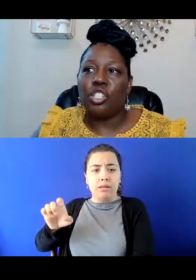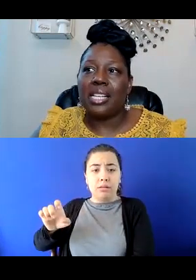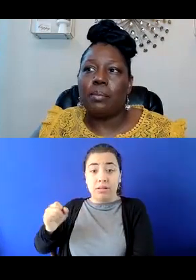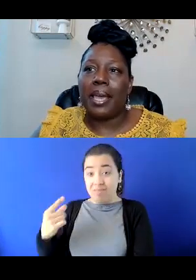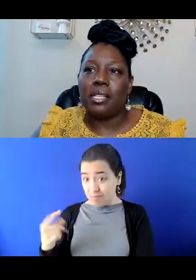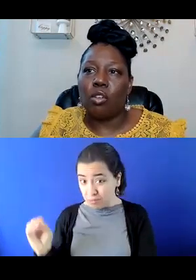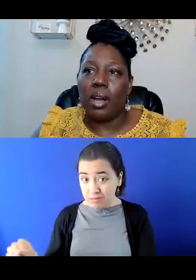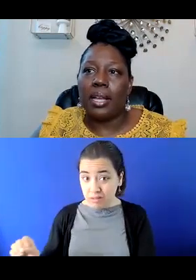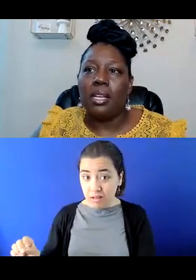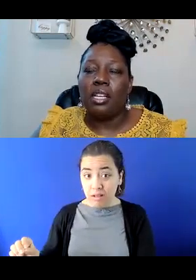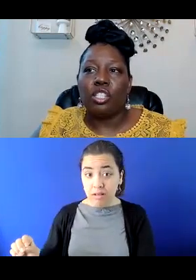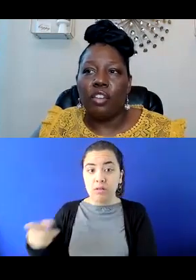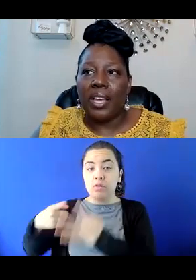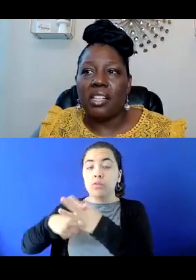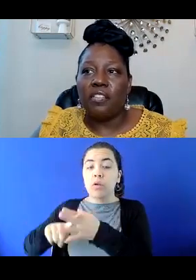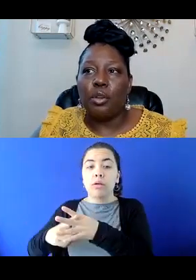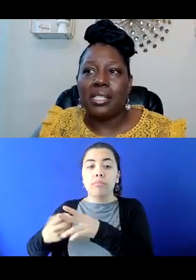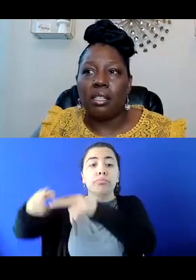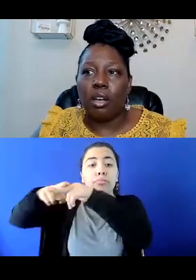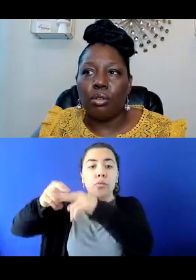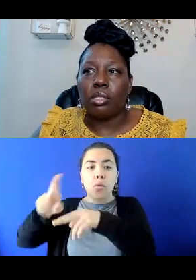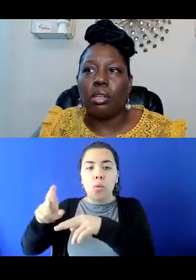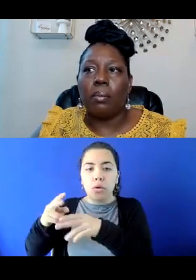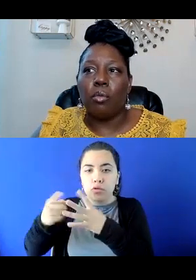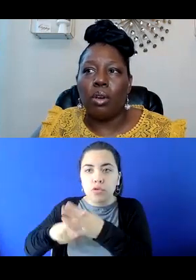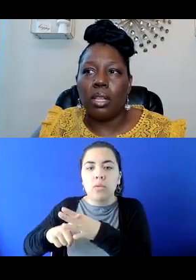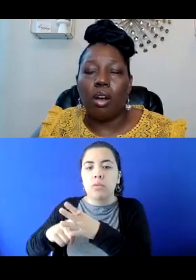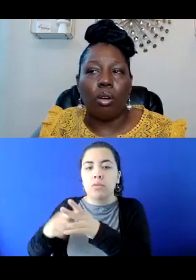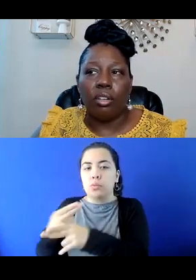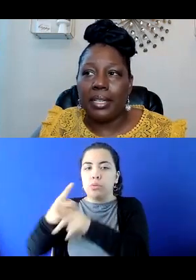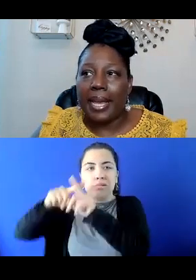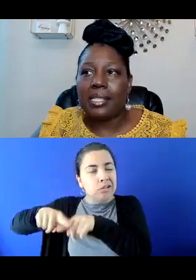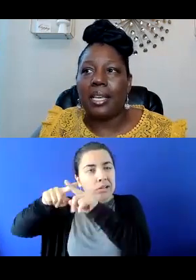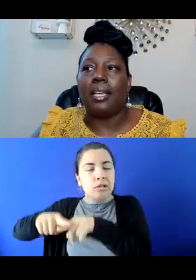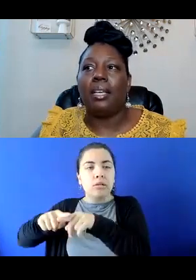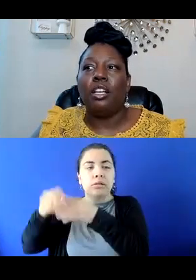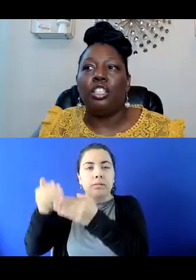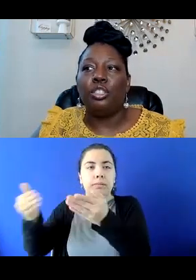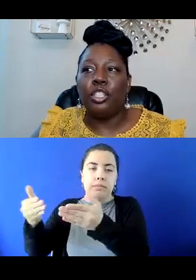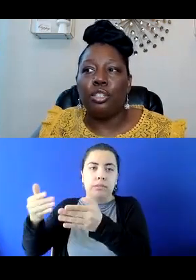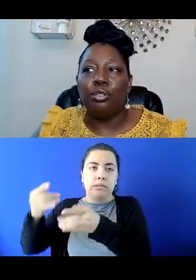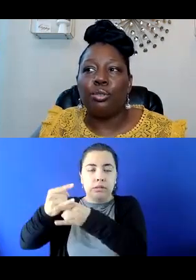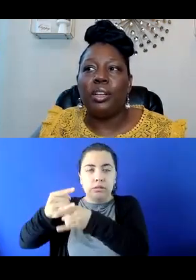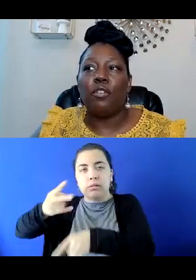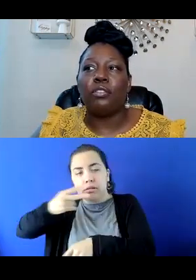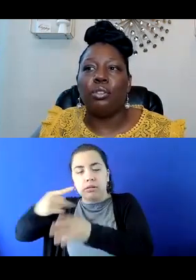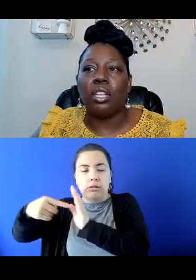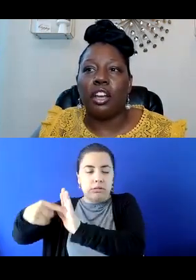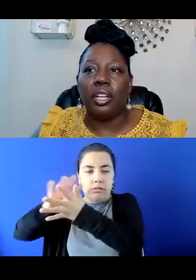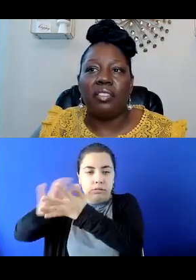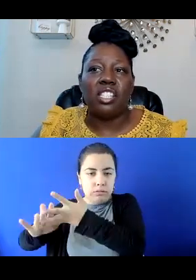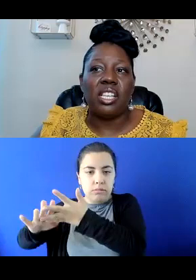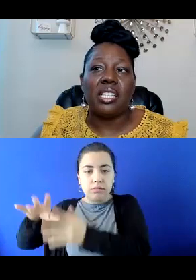And this was just based on surveys of US adults more older than 18 during June 24th